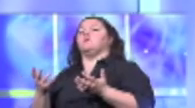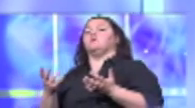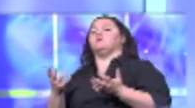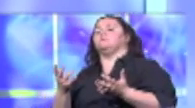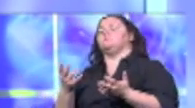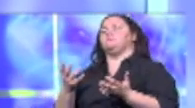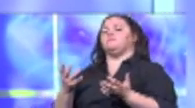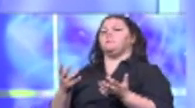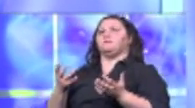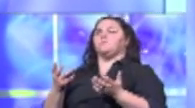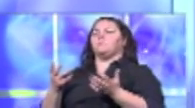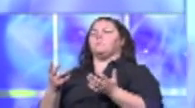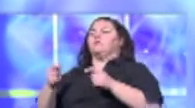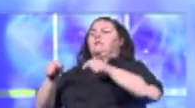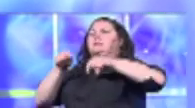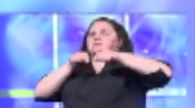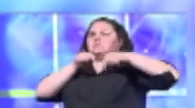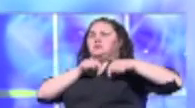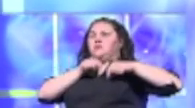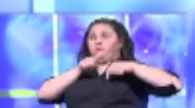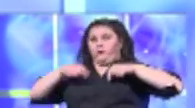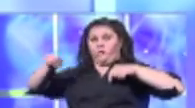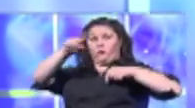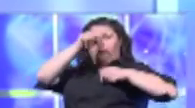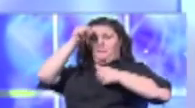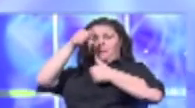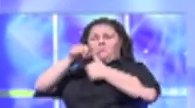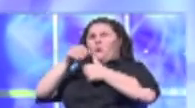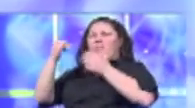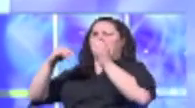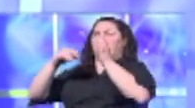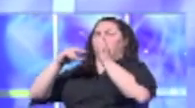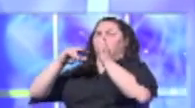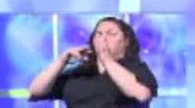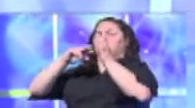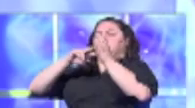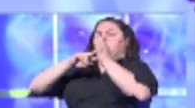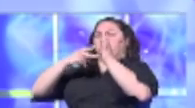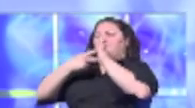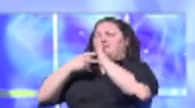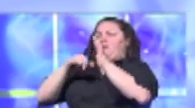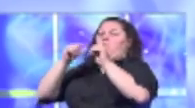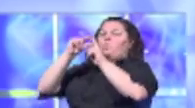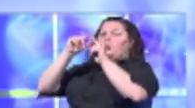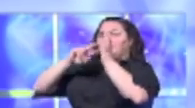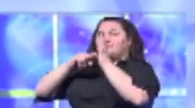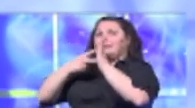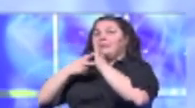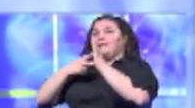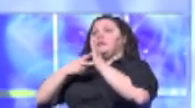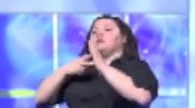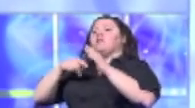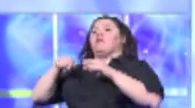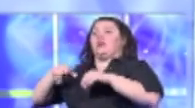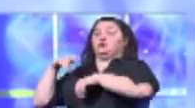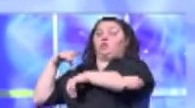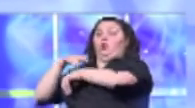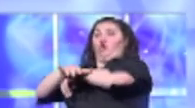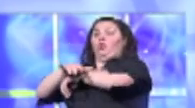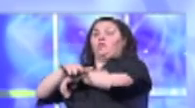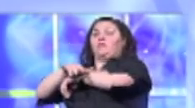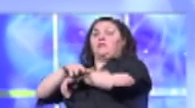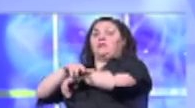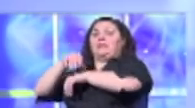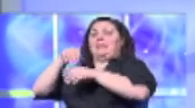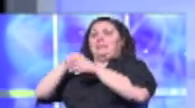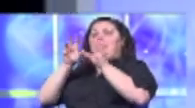lexicon. Let's remind ourselves of the definition of health and remind ourselves this early in the meeting of